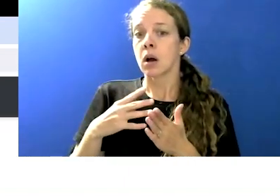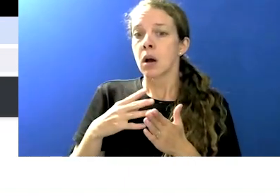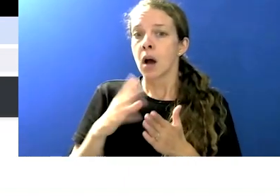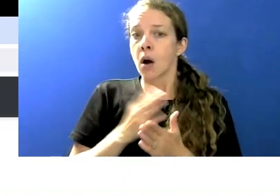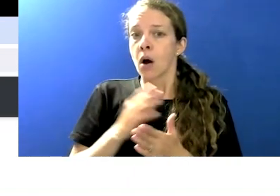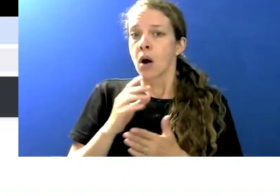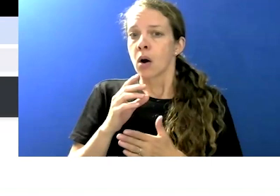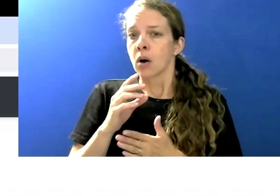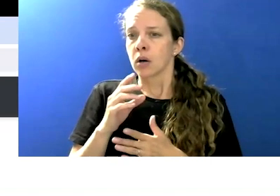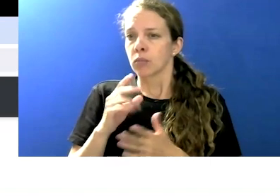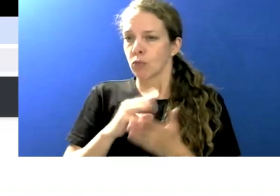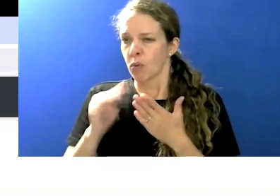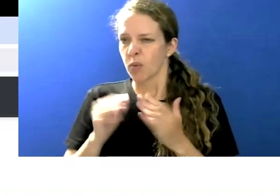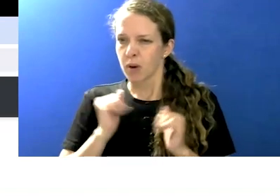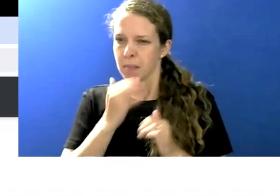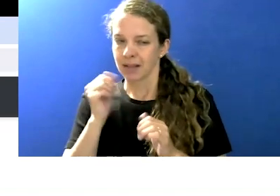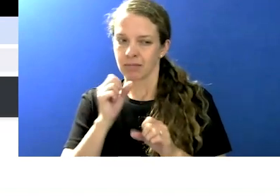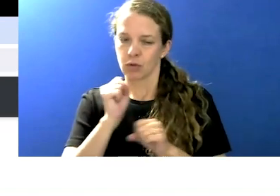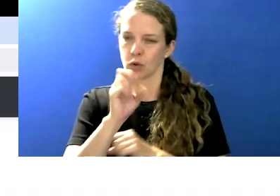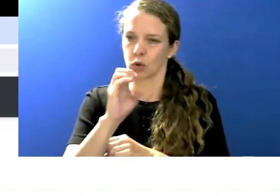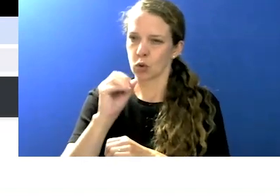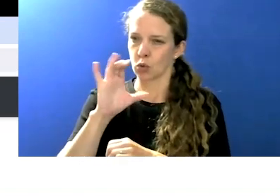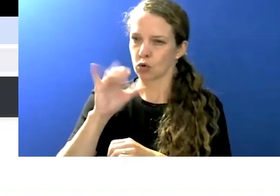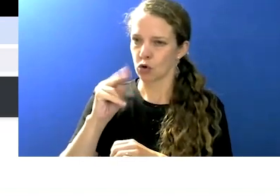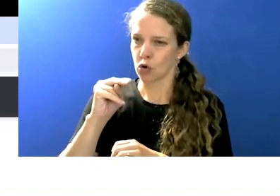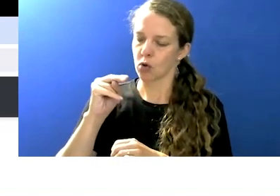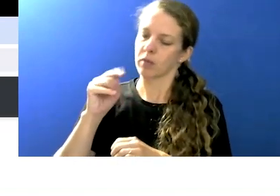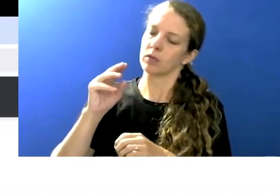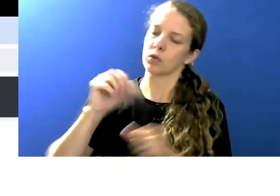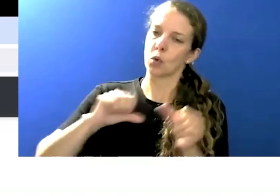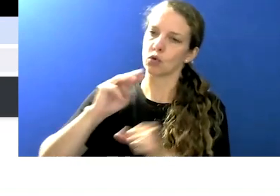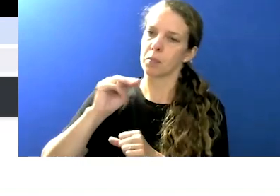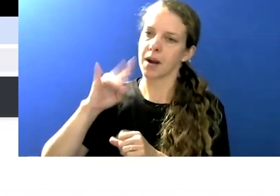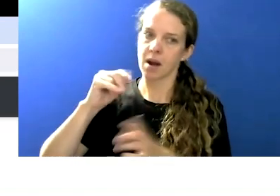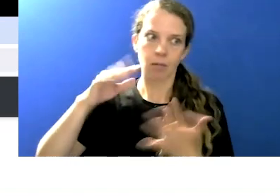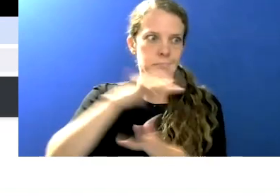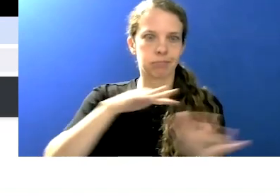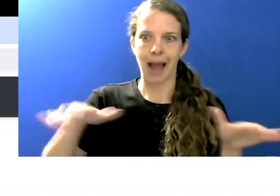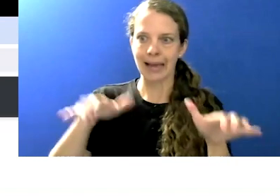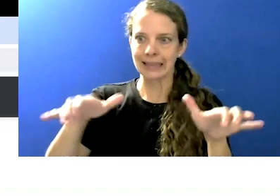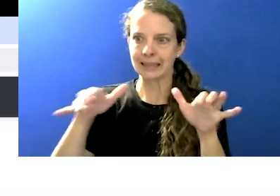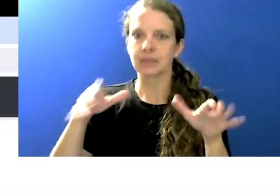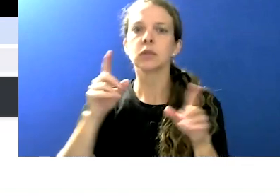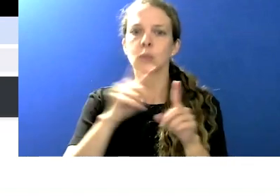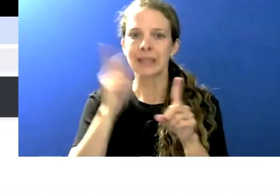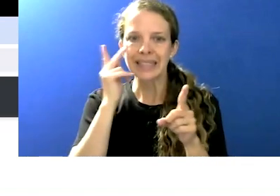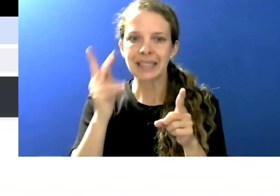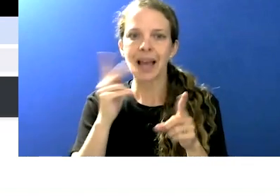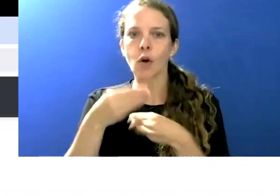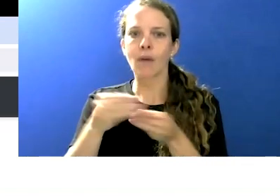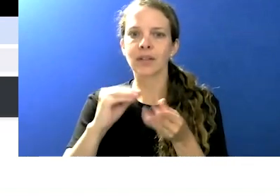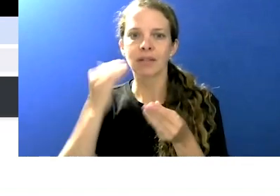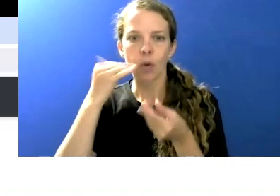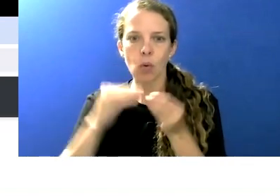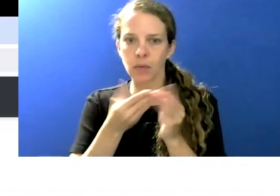as best as I can social media active for our TRiO program. Also, our office number is on there. If you guys meet with